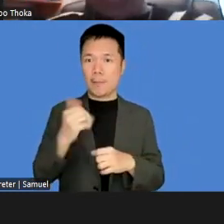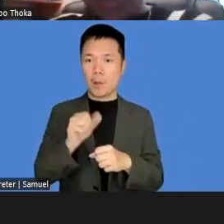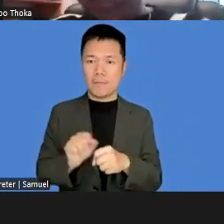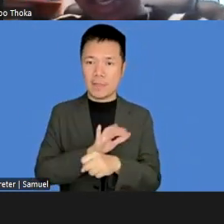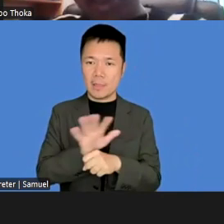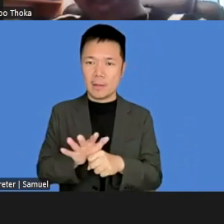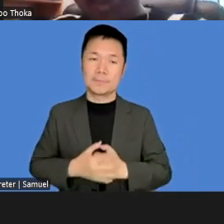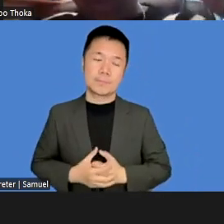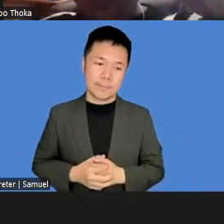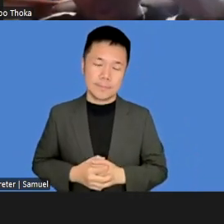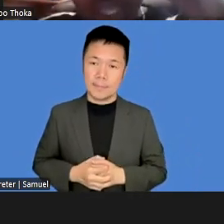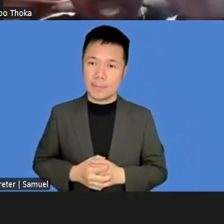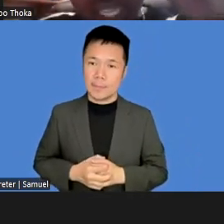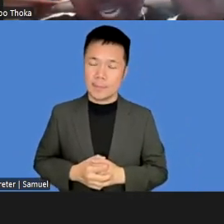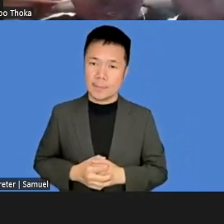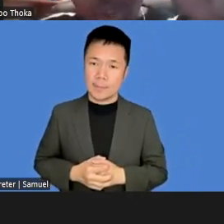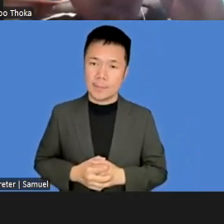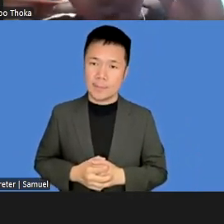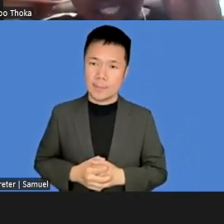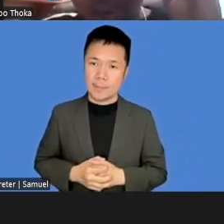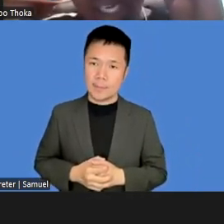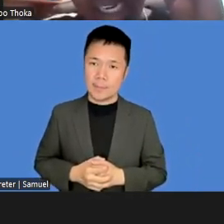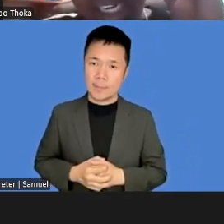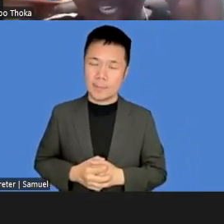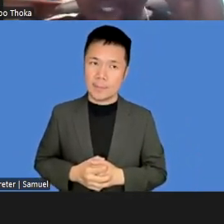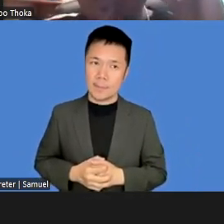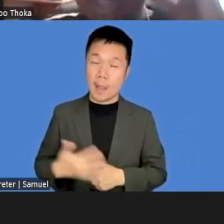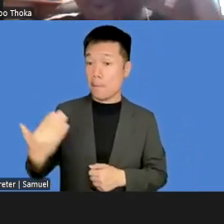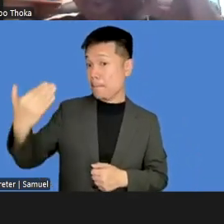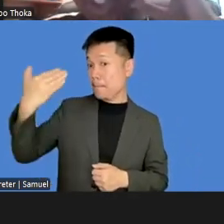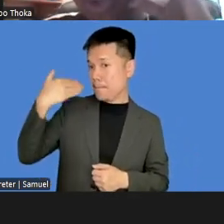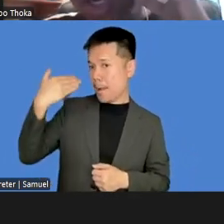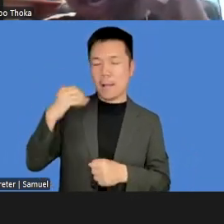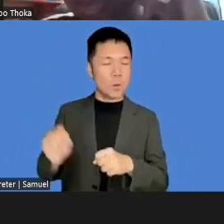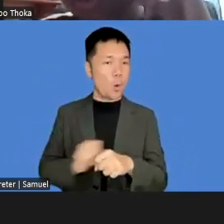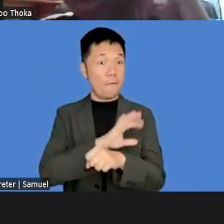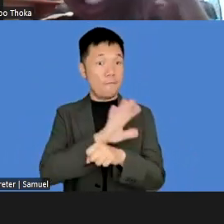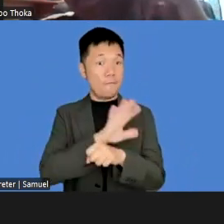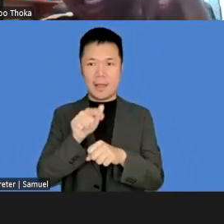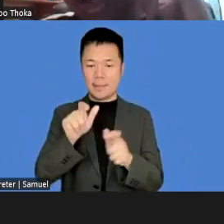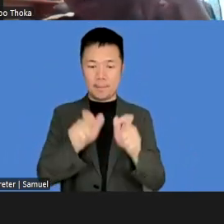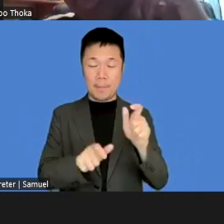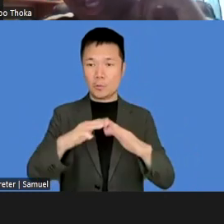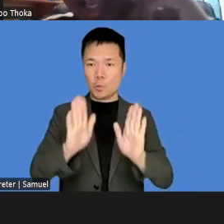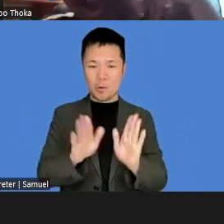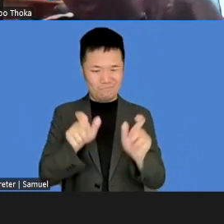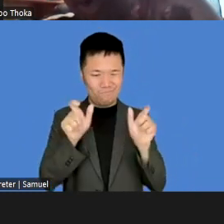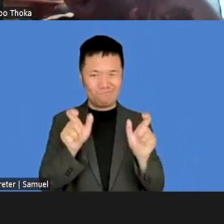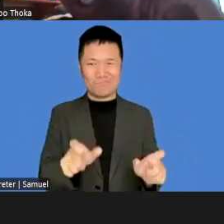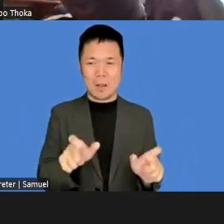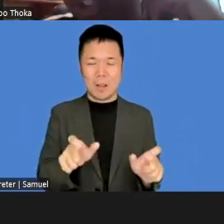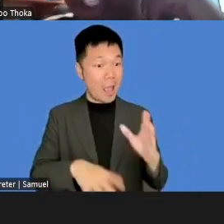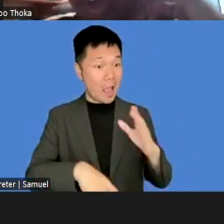So again, taken back, so during the lockdown, when education was moved to online platforms and media,